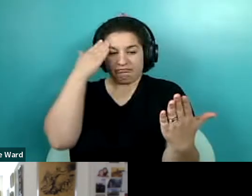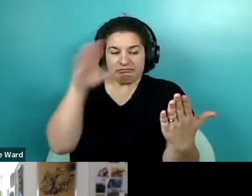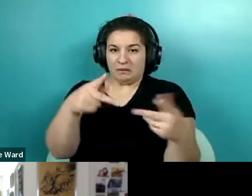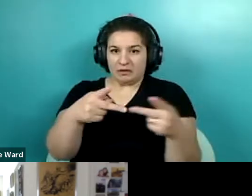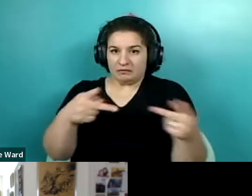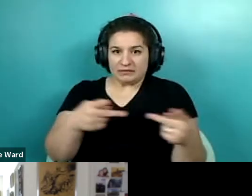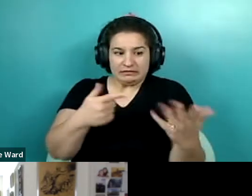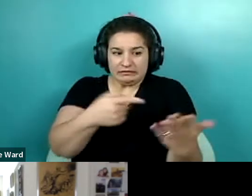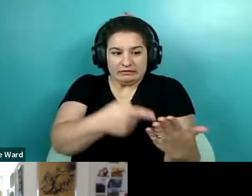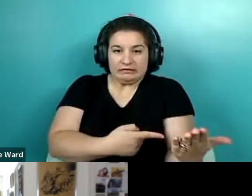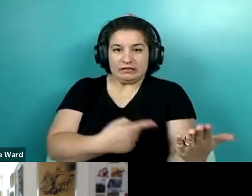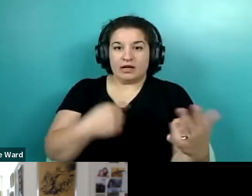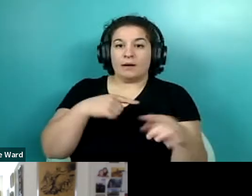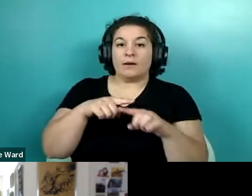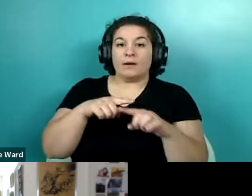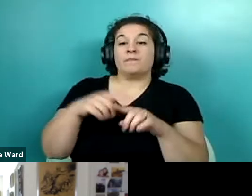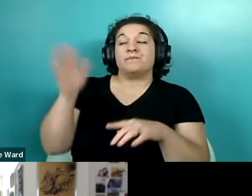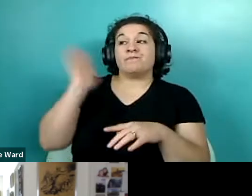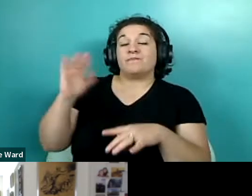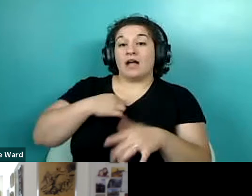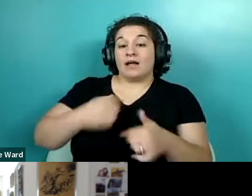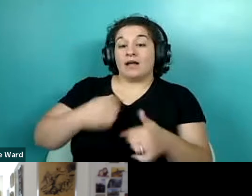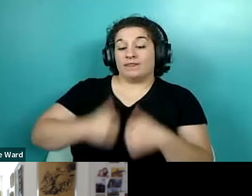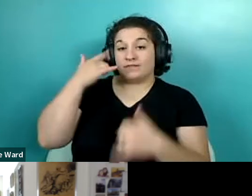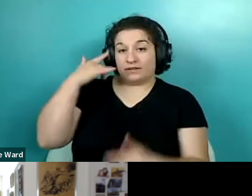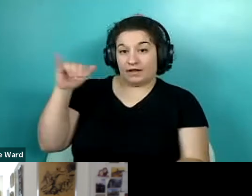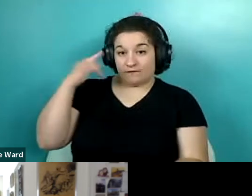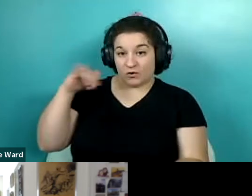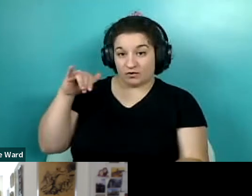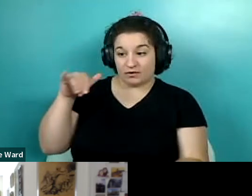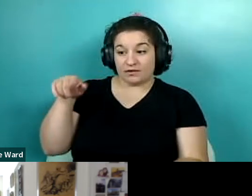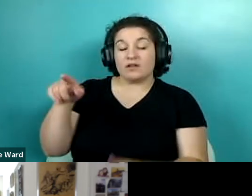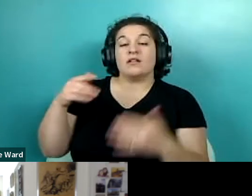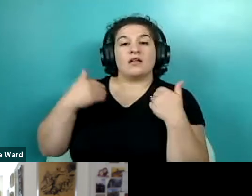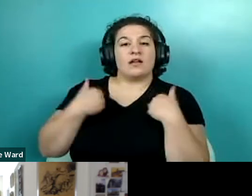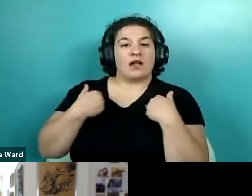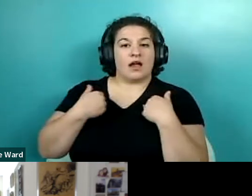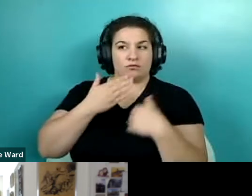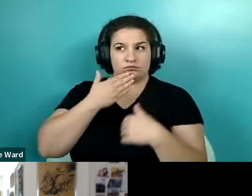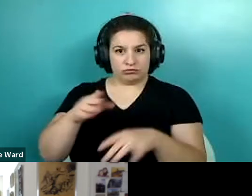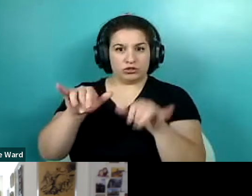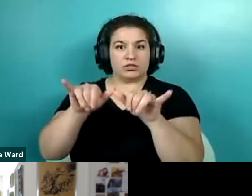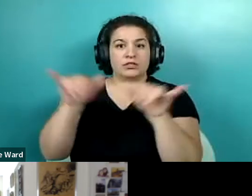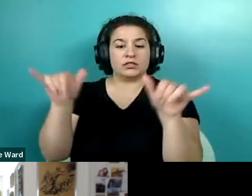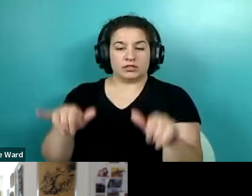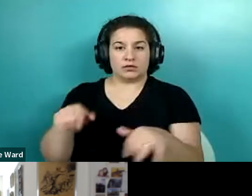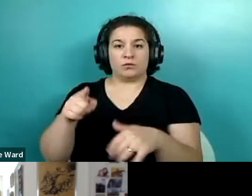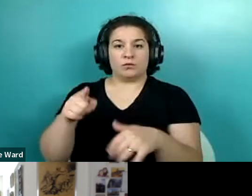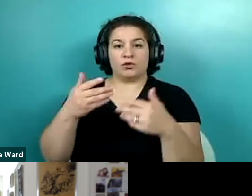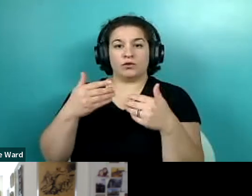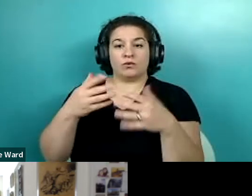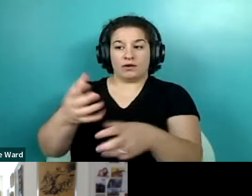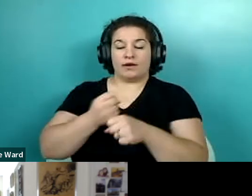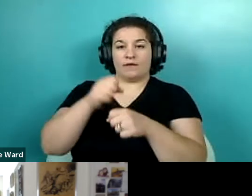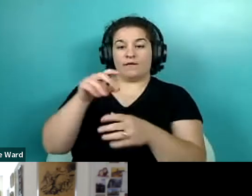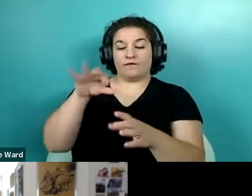in California, they had a really good system where you got a voter guide, and the voter guide